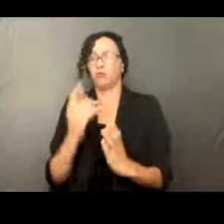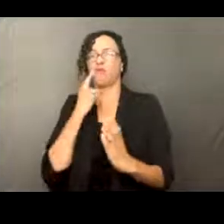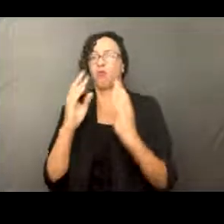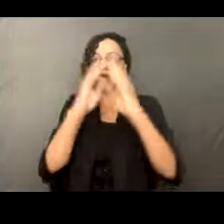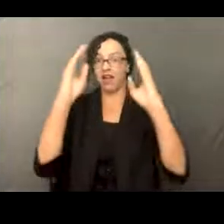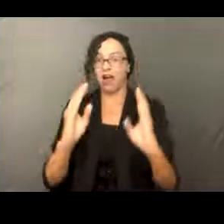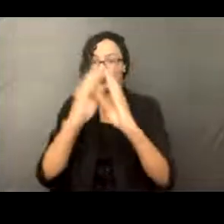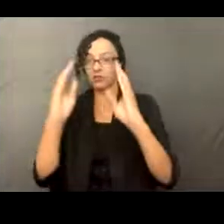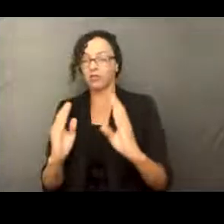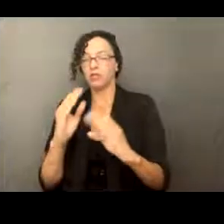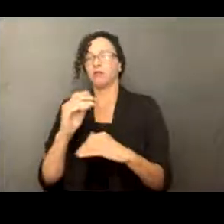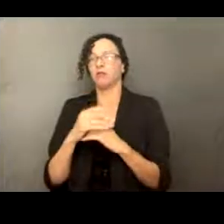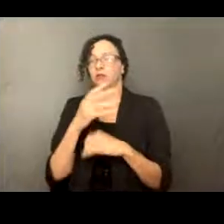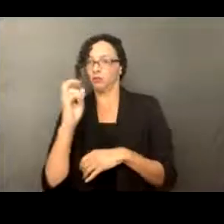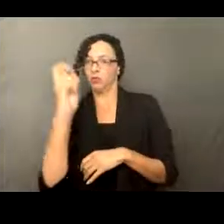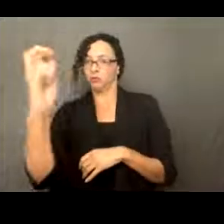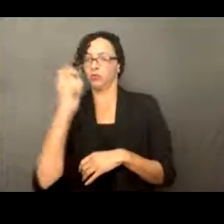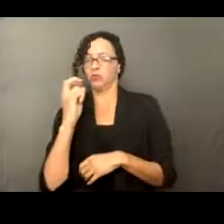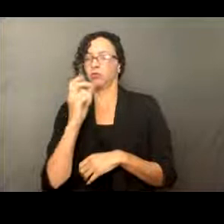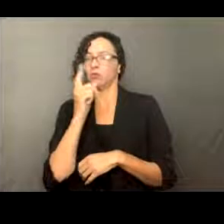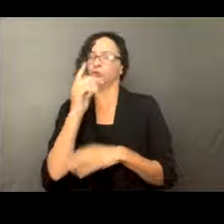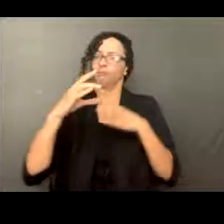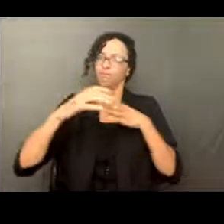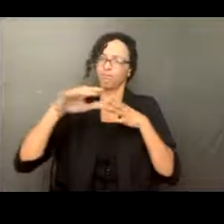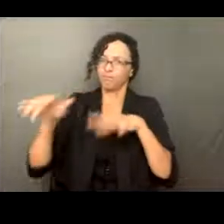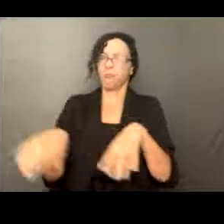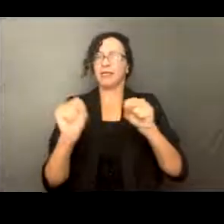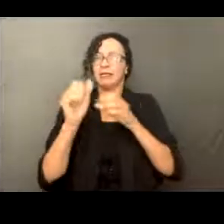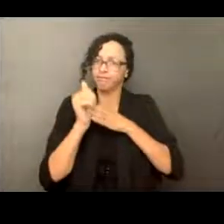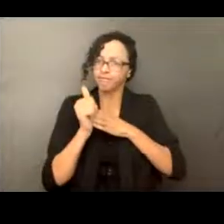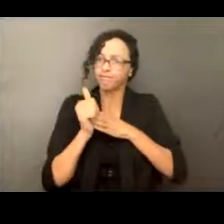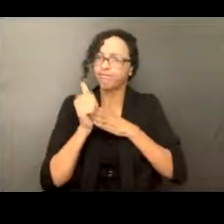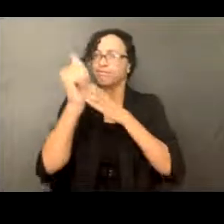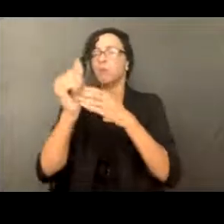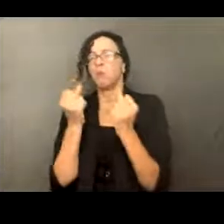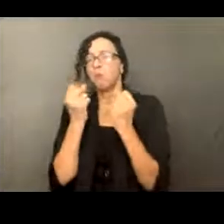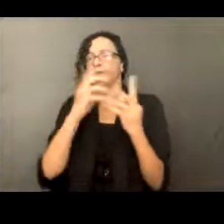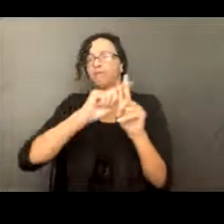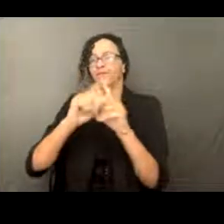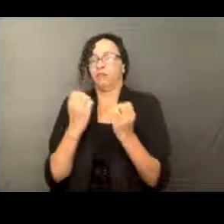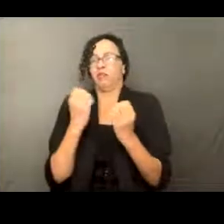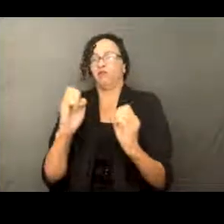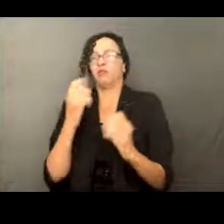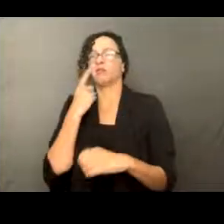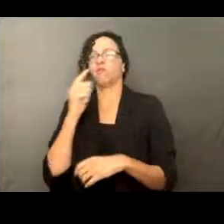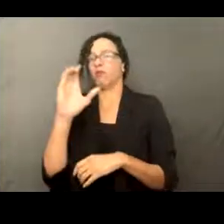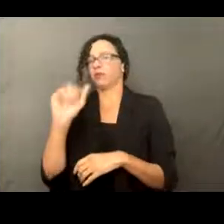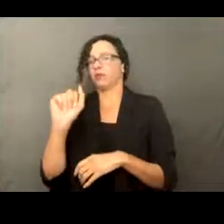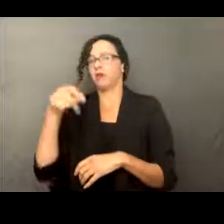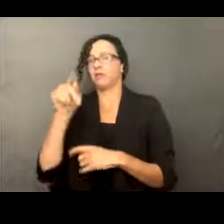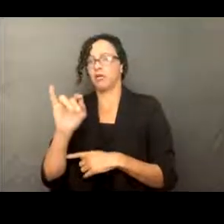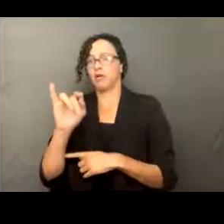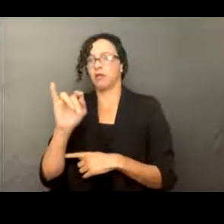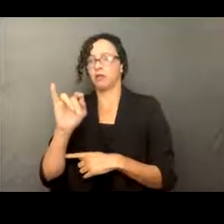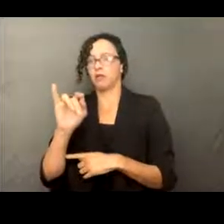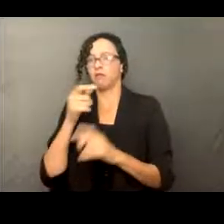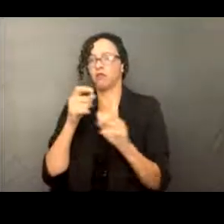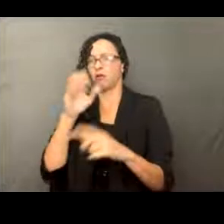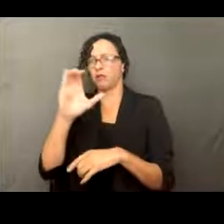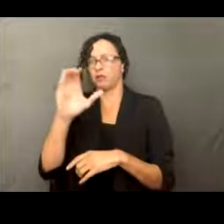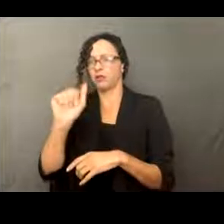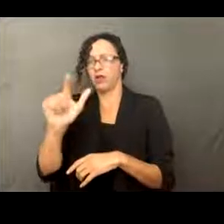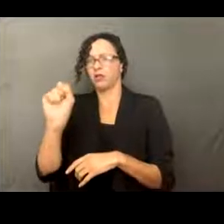been spearheading and leading a lot of the efforts on CAPTI from CalSTAT.